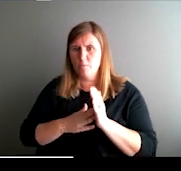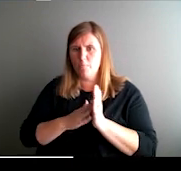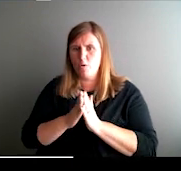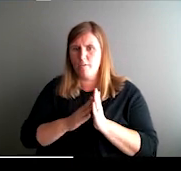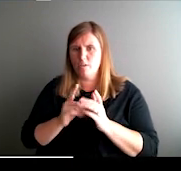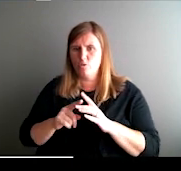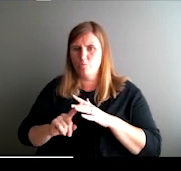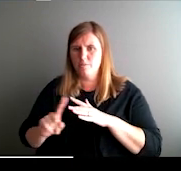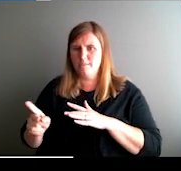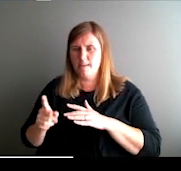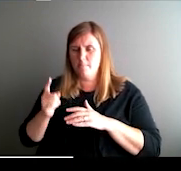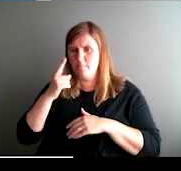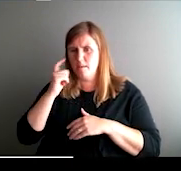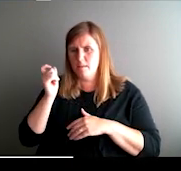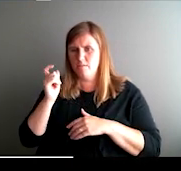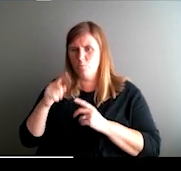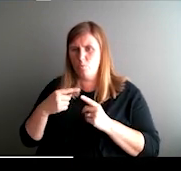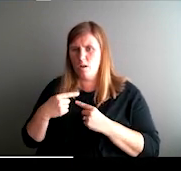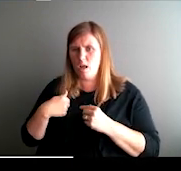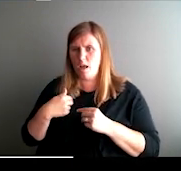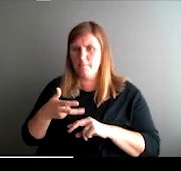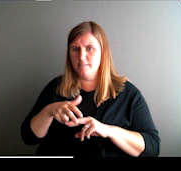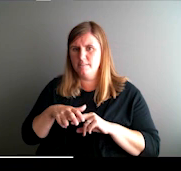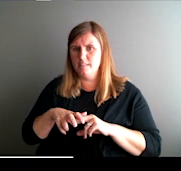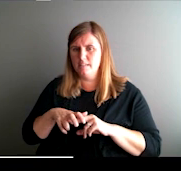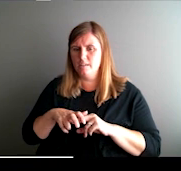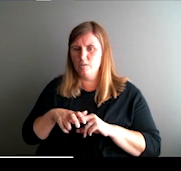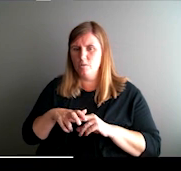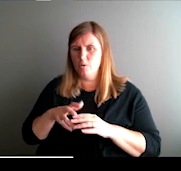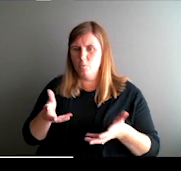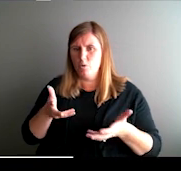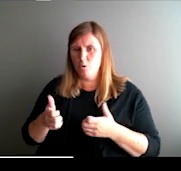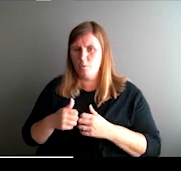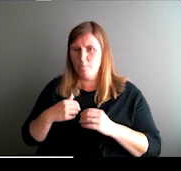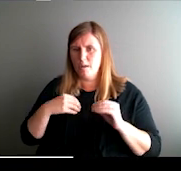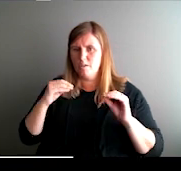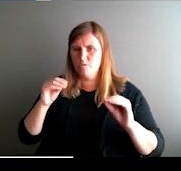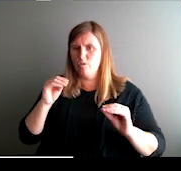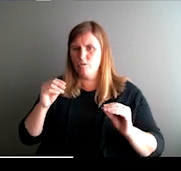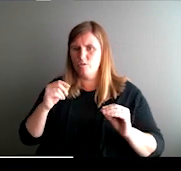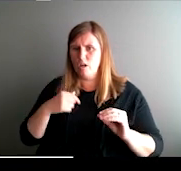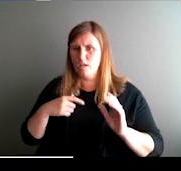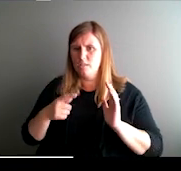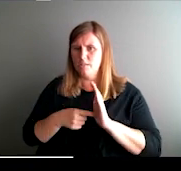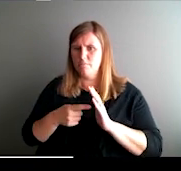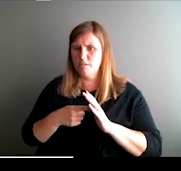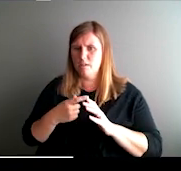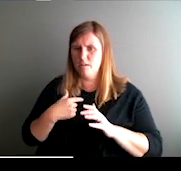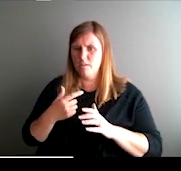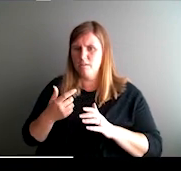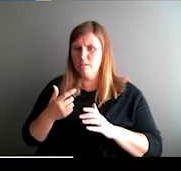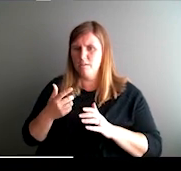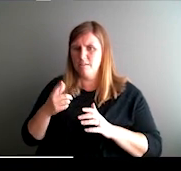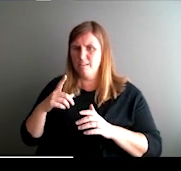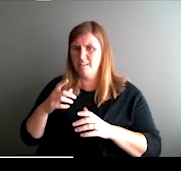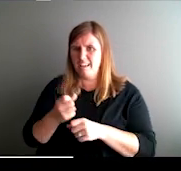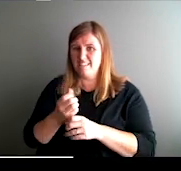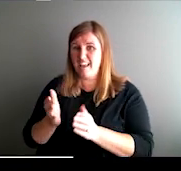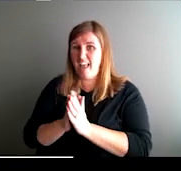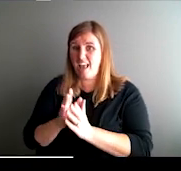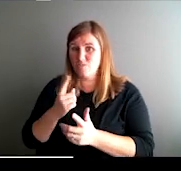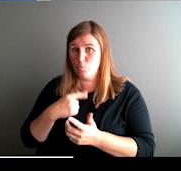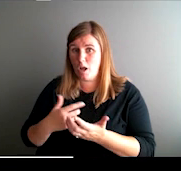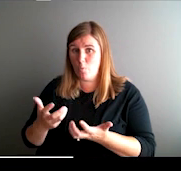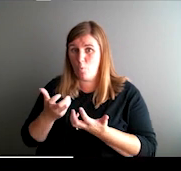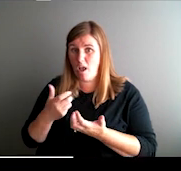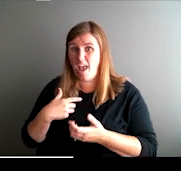to escape, because when I'm sitting here working with my instructor, I sometimes get to ask for what I want, and I get it.